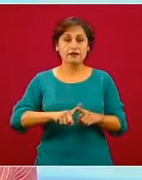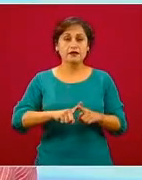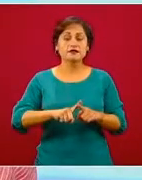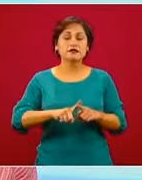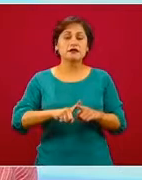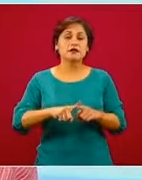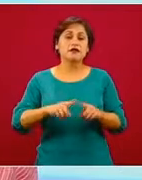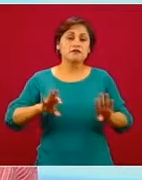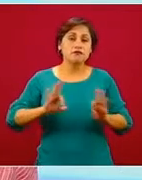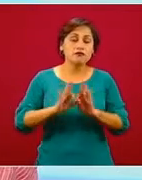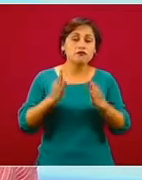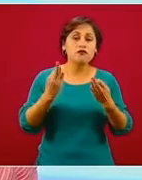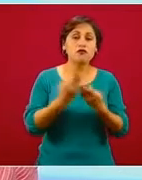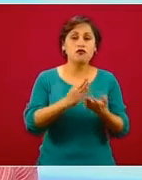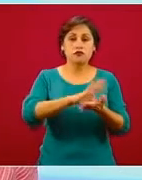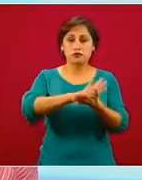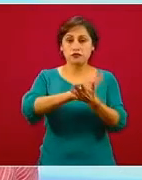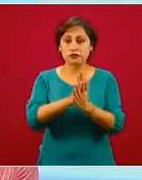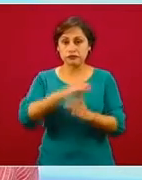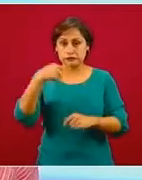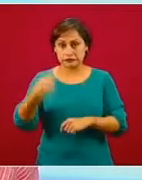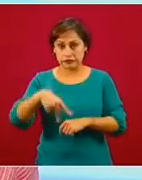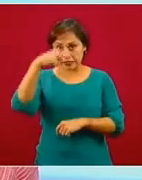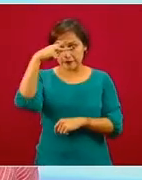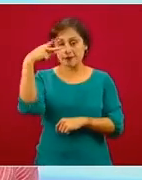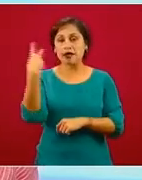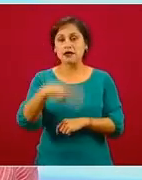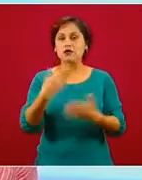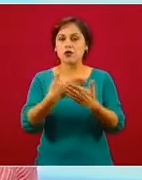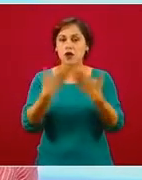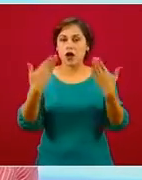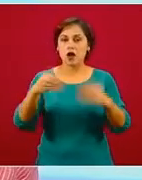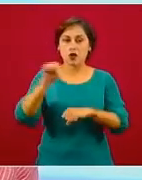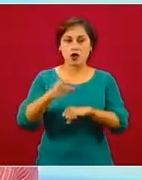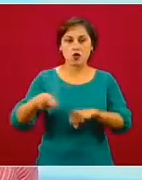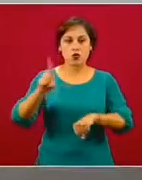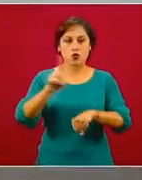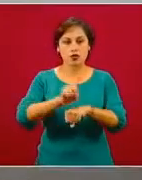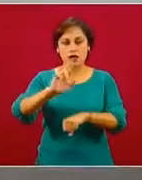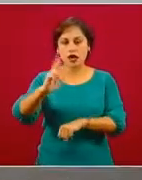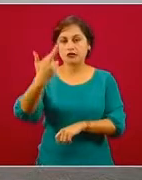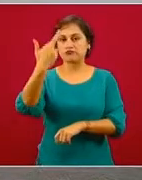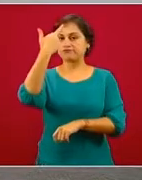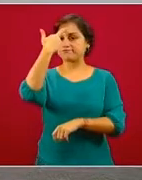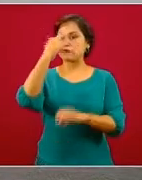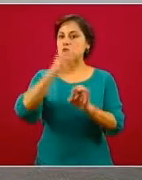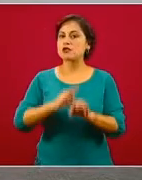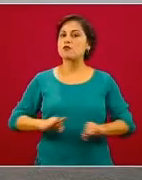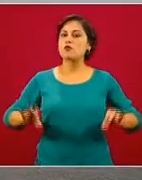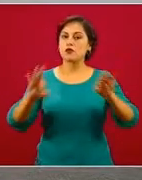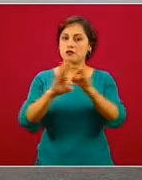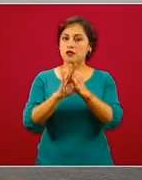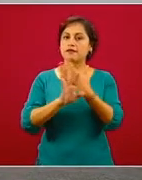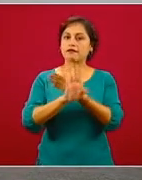We think in Mexico that this is very important and we shouldn't disregard this special day.